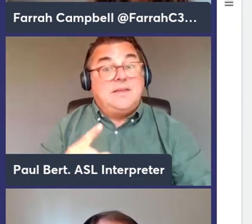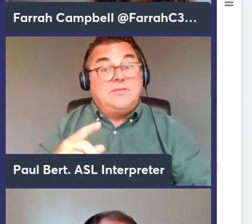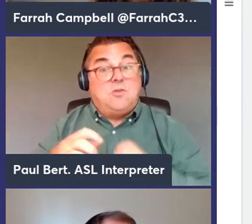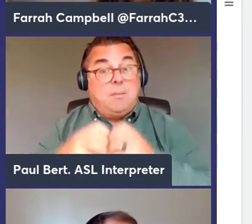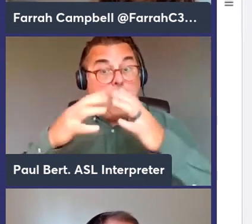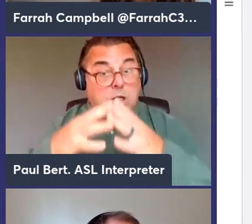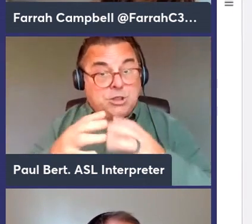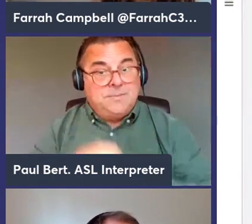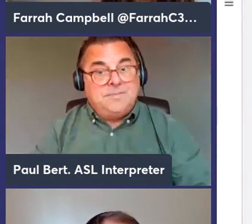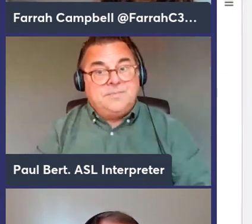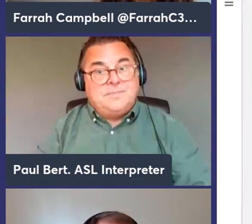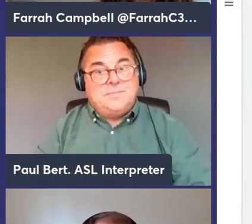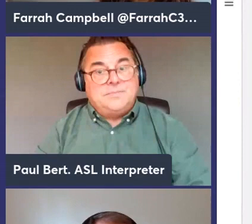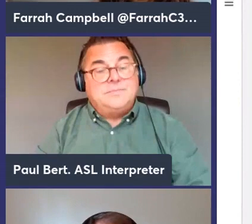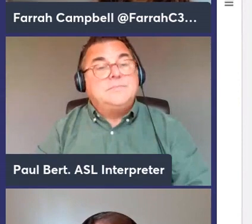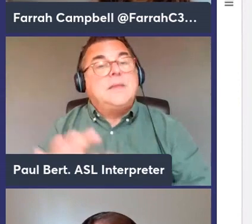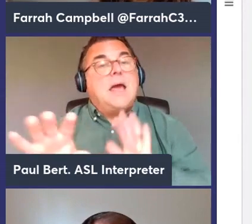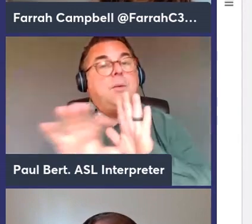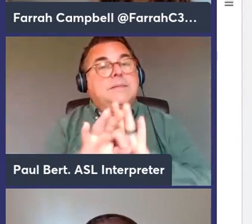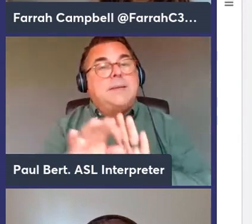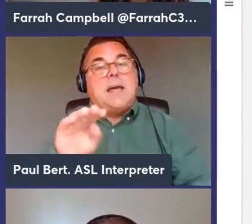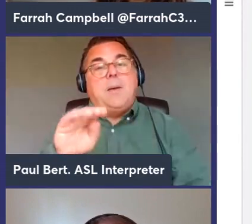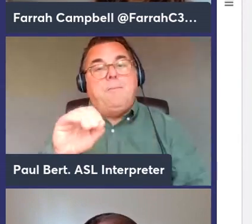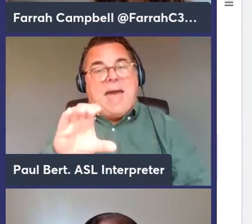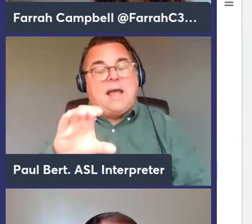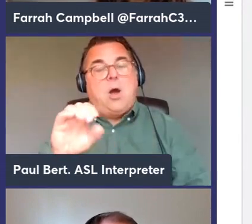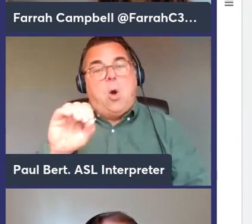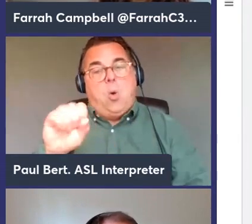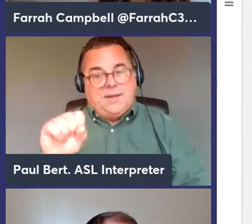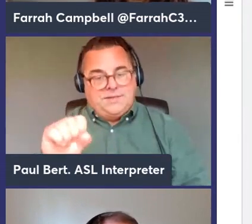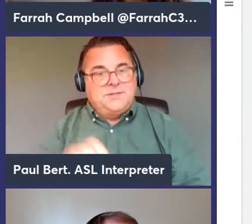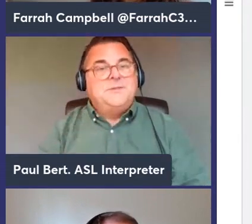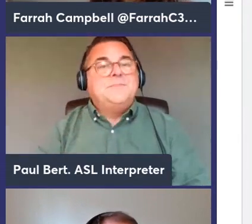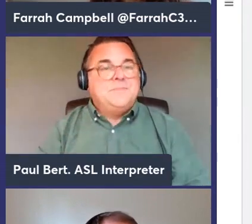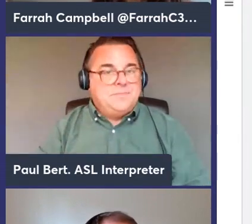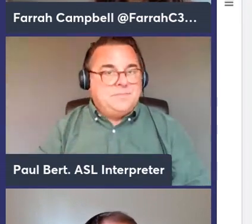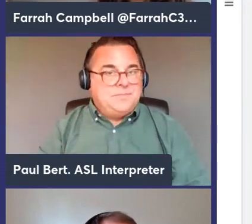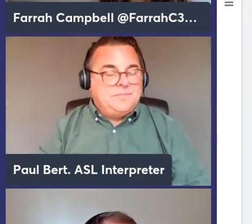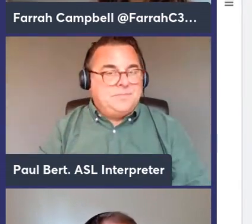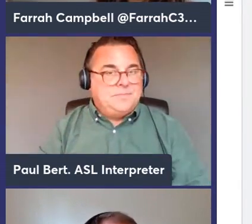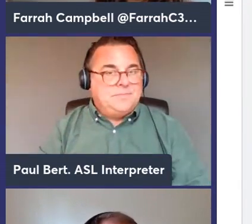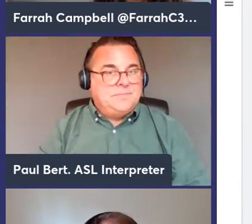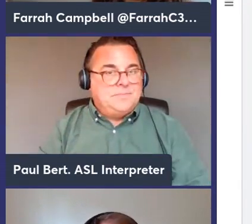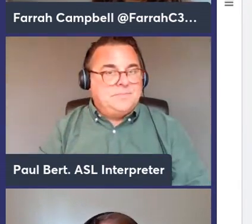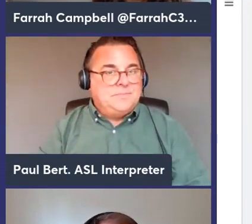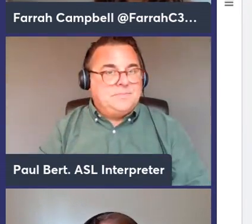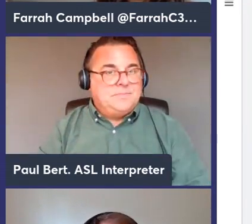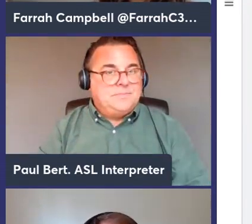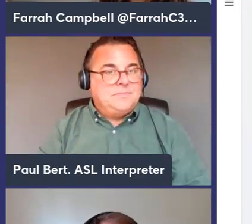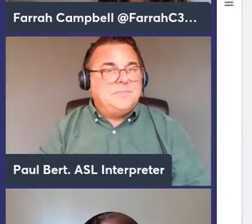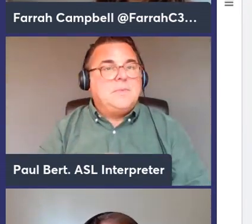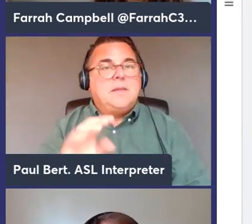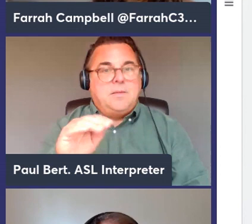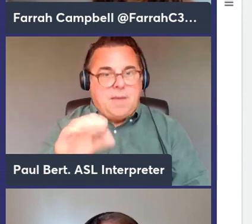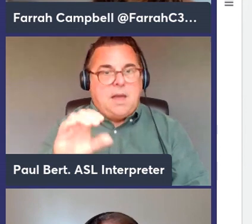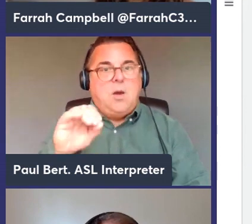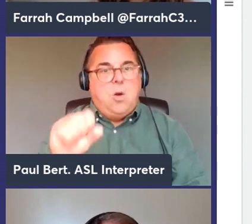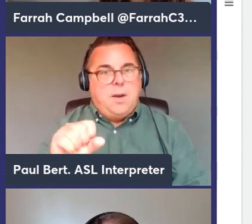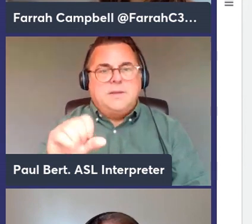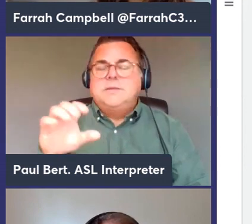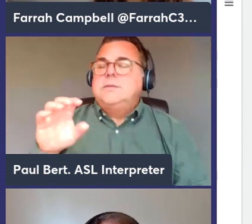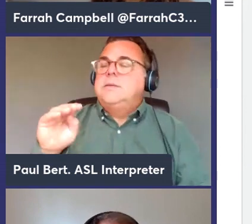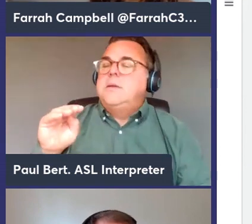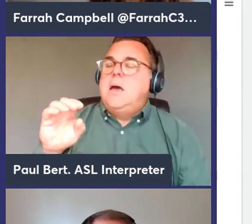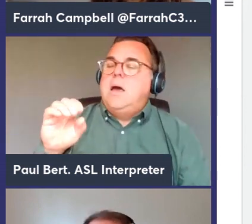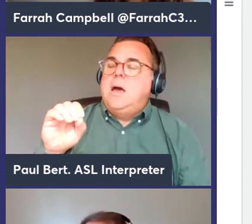an instance. I'm going to select Mac OS. Okay. And I'm going to use macOS Monterey, and